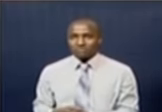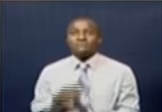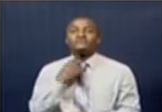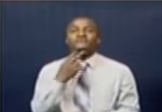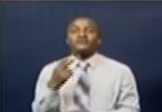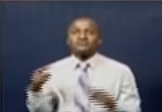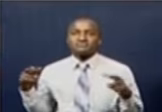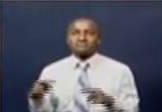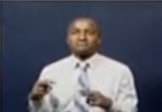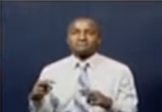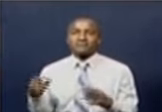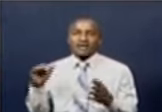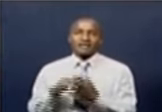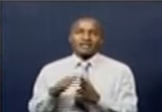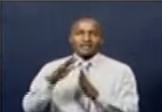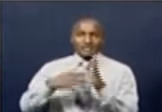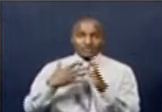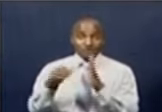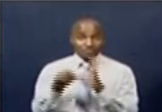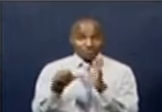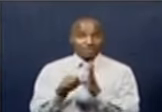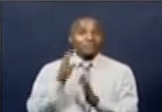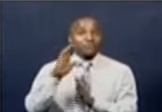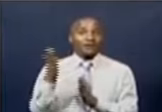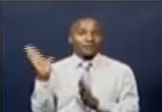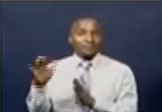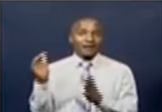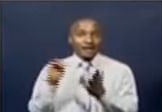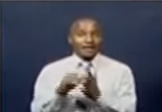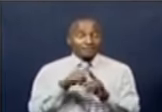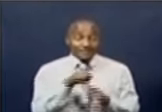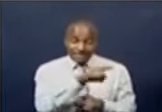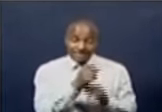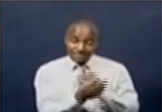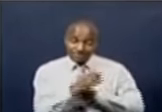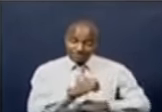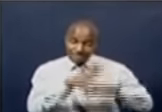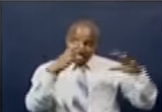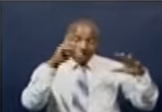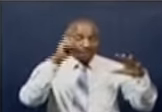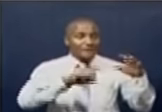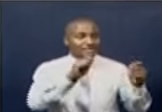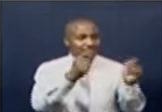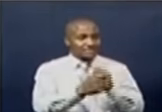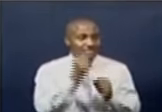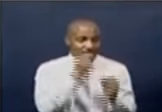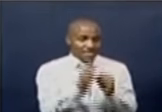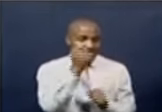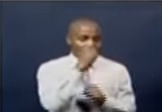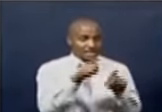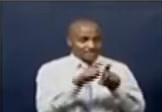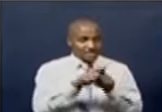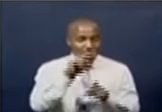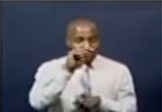Okay, we seem to have network challenges. We'll be trying to talk again to Moses Tanui, but he's saying it very clearly. There should be a change in Athletics Kenya, and especially